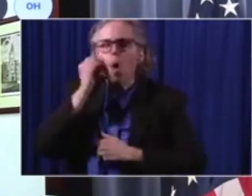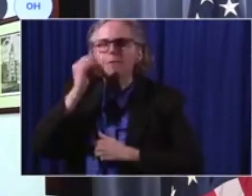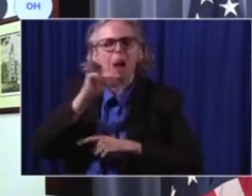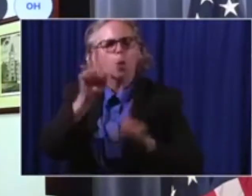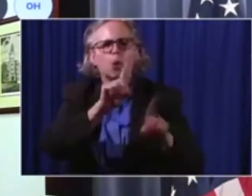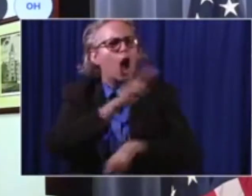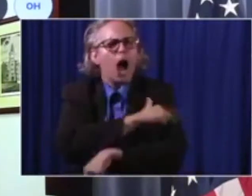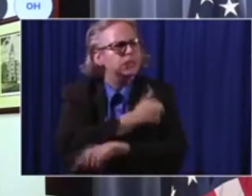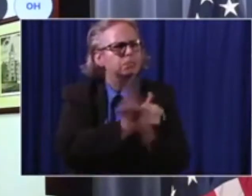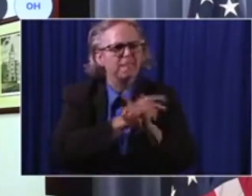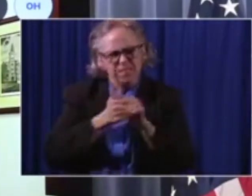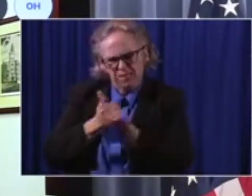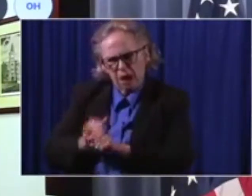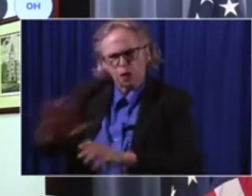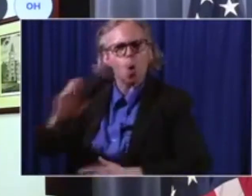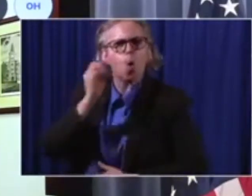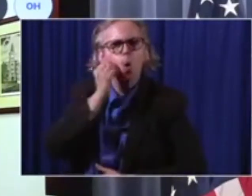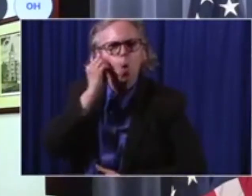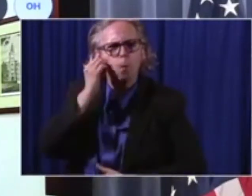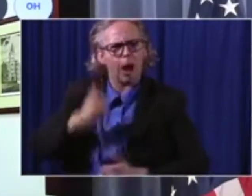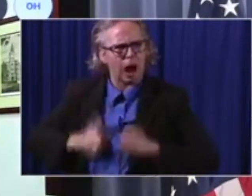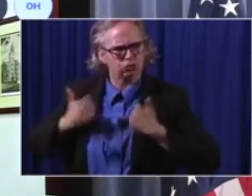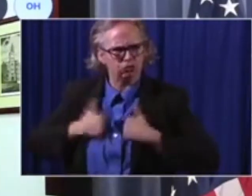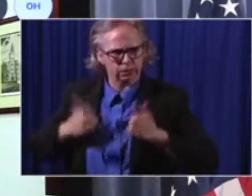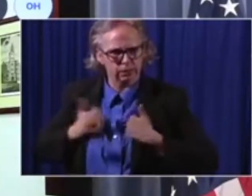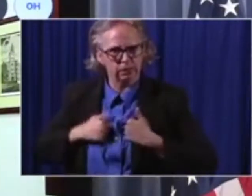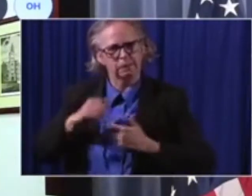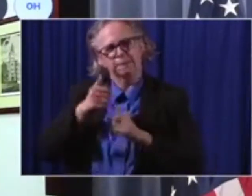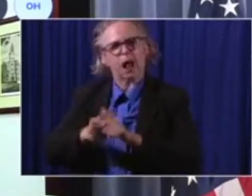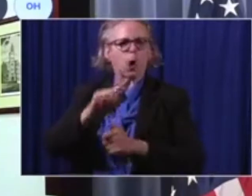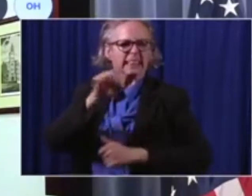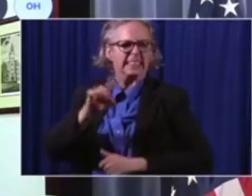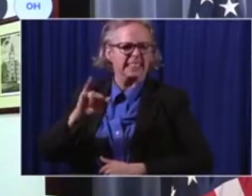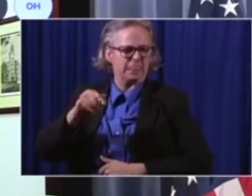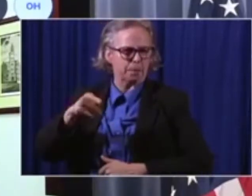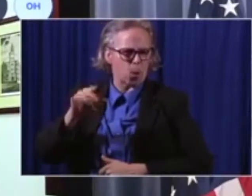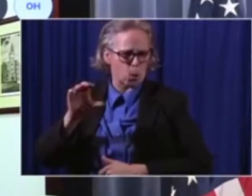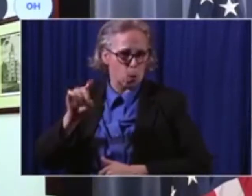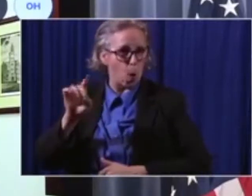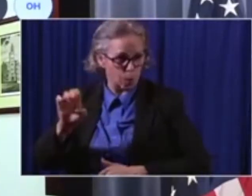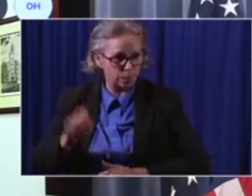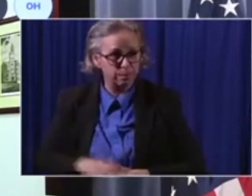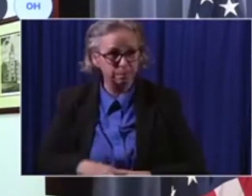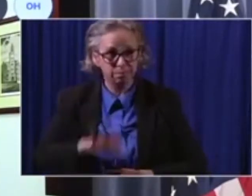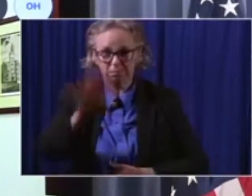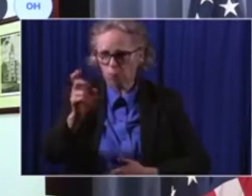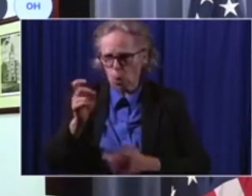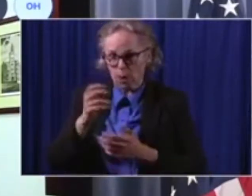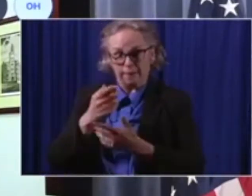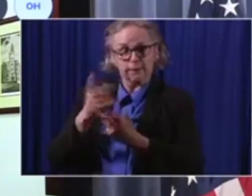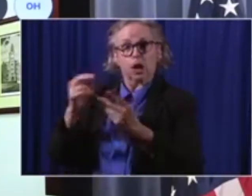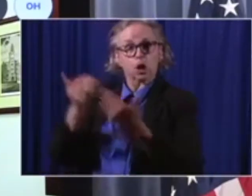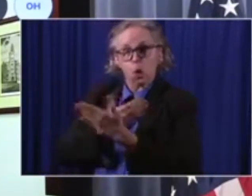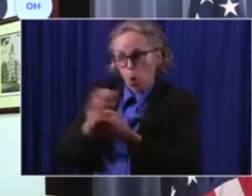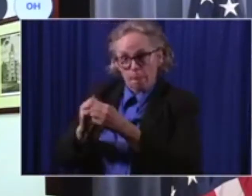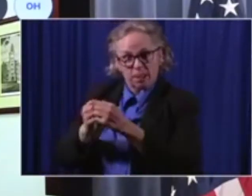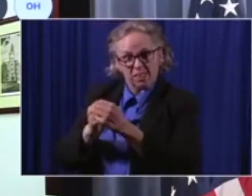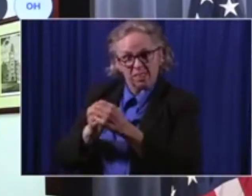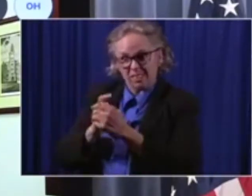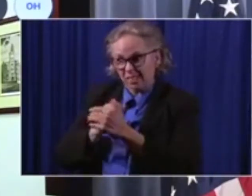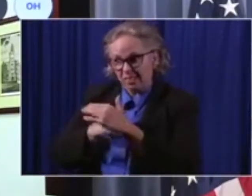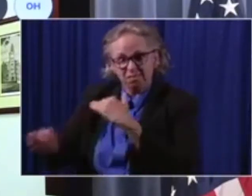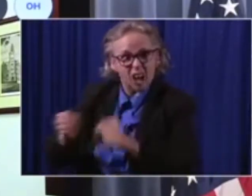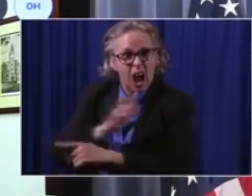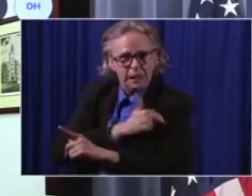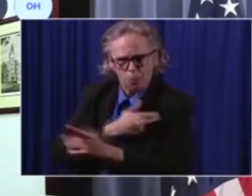5-day increase in the 7-day rolling average for new admissions to the hospital for patients with COVID-19. That will flag